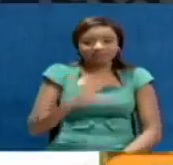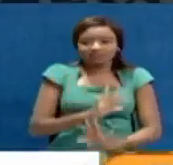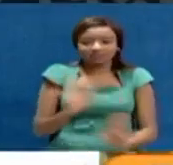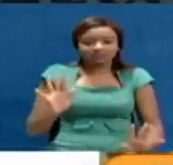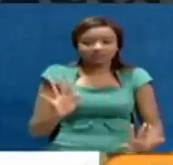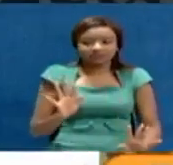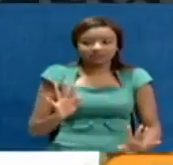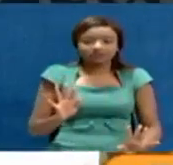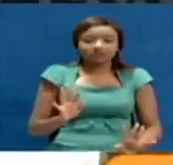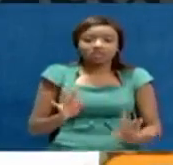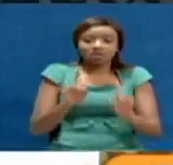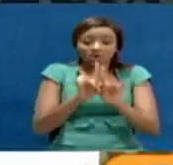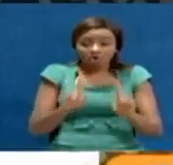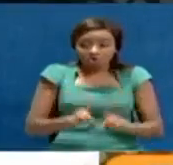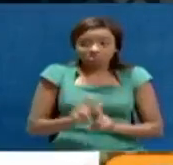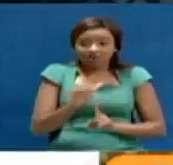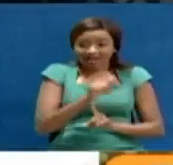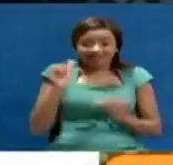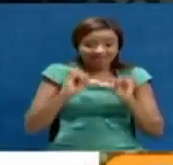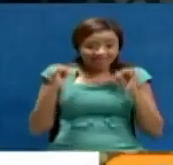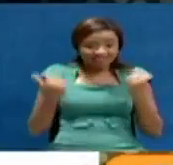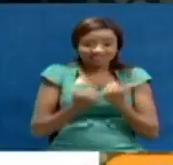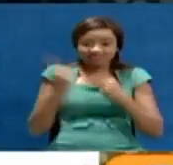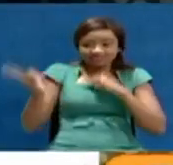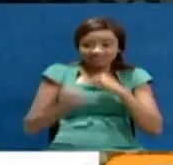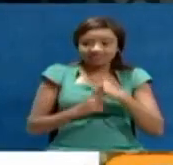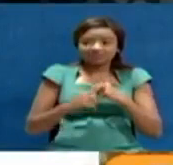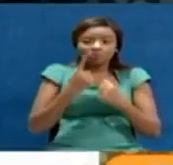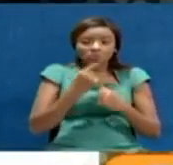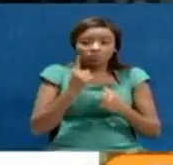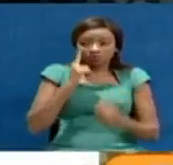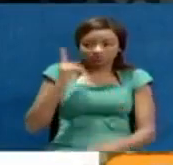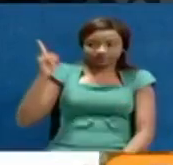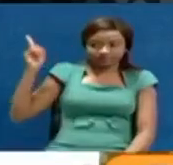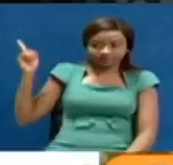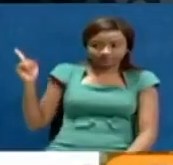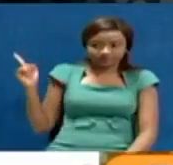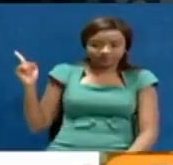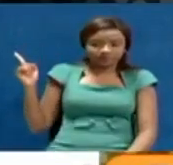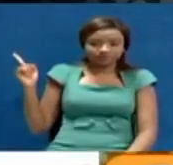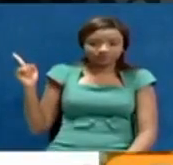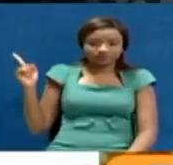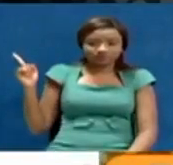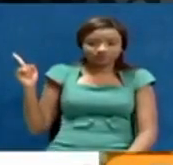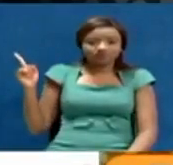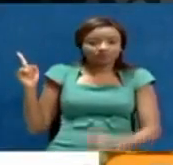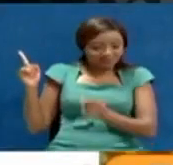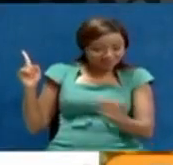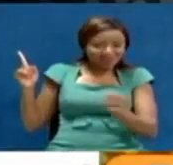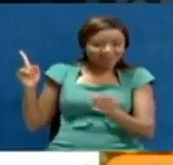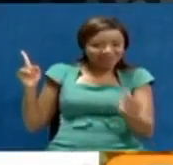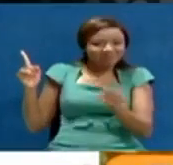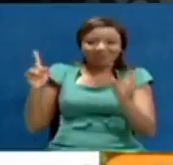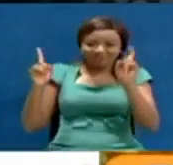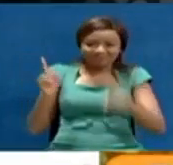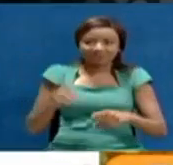judgment. Six state agencies sued in the case were apportioned liability into the ratio as follows: Ministry of Environment,